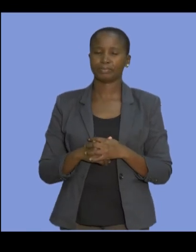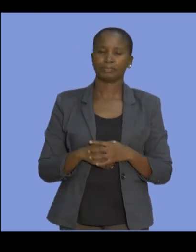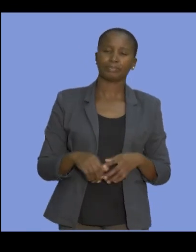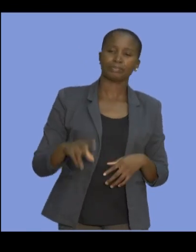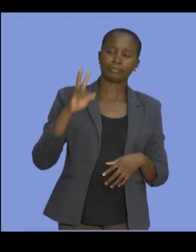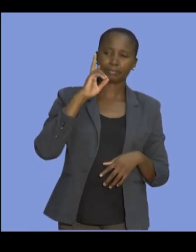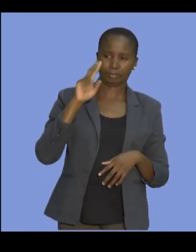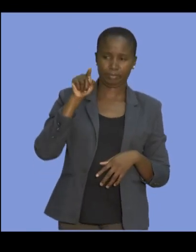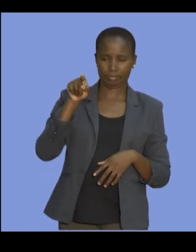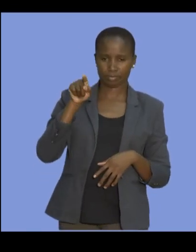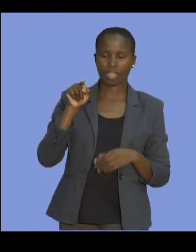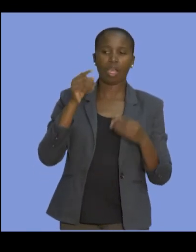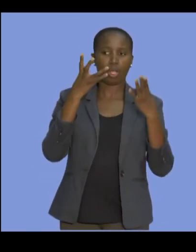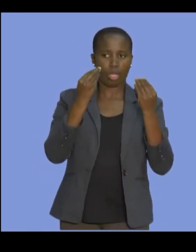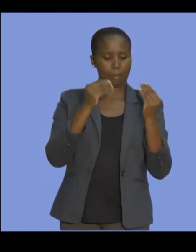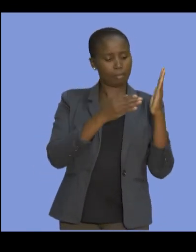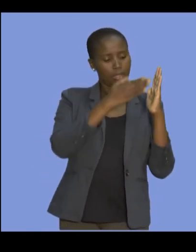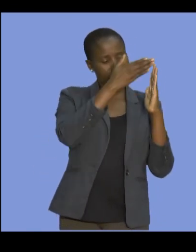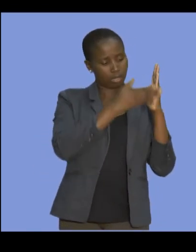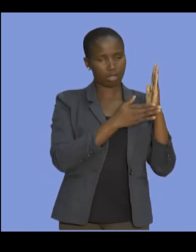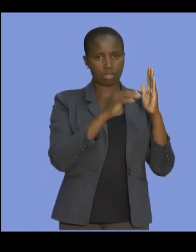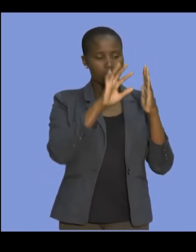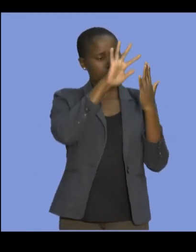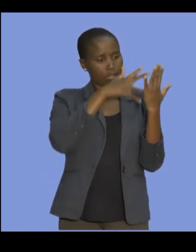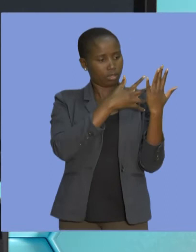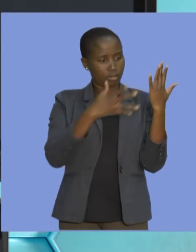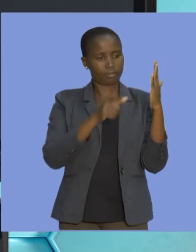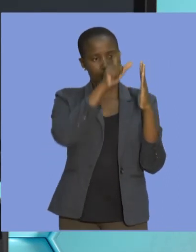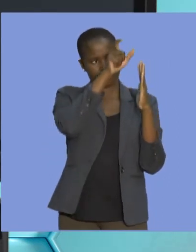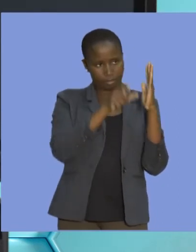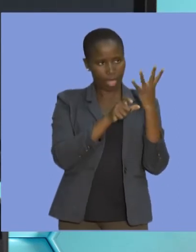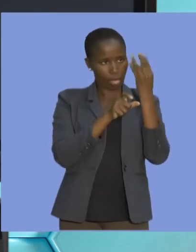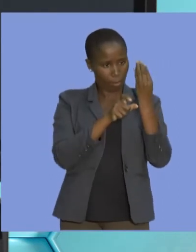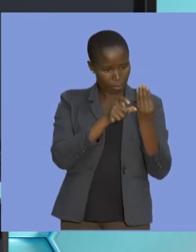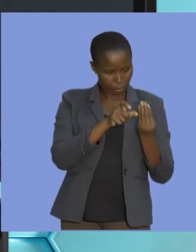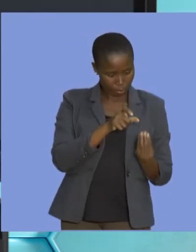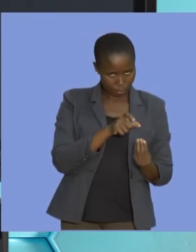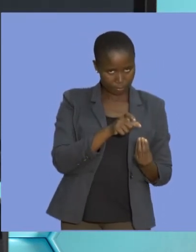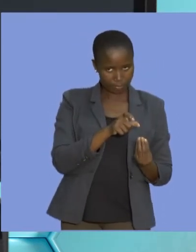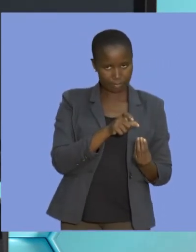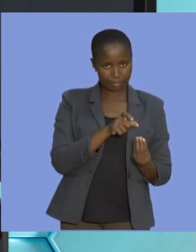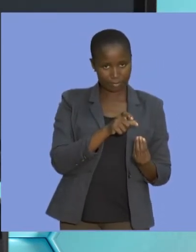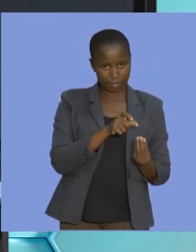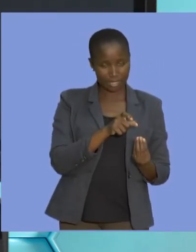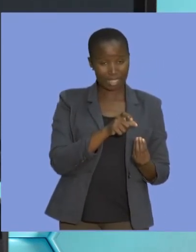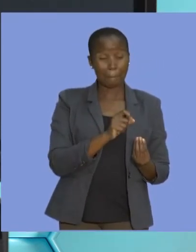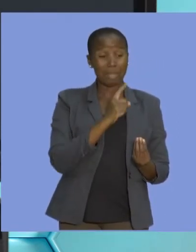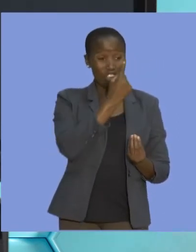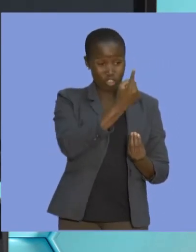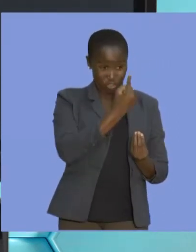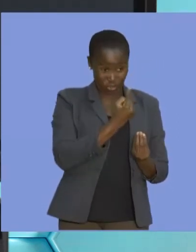This is the actual data. So the XI is the actual data, each and every data in the set.